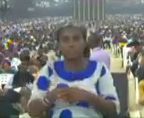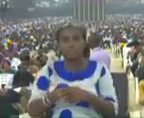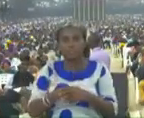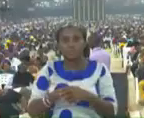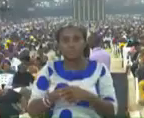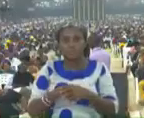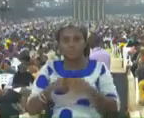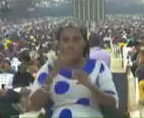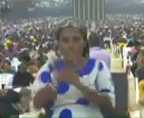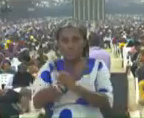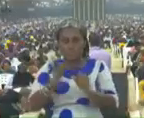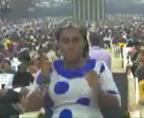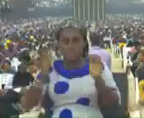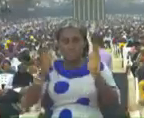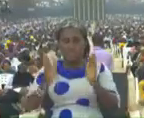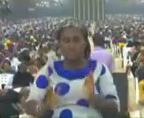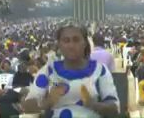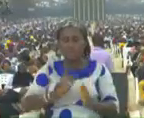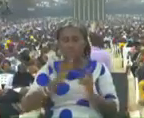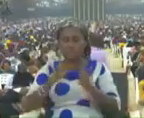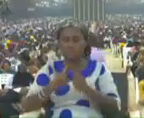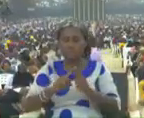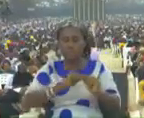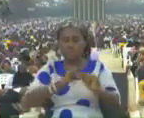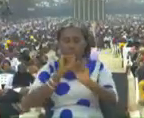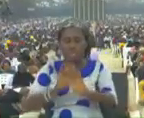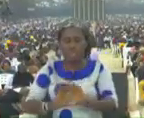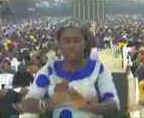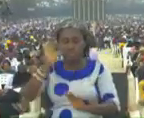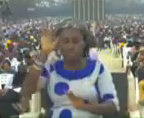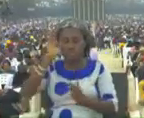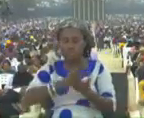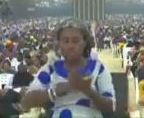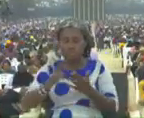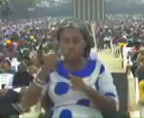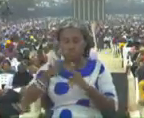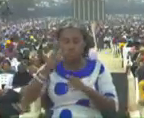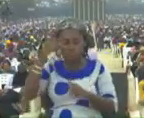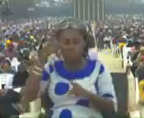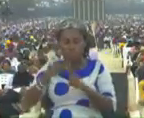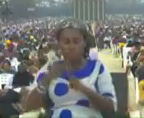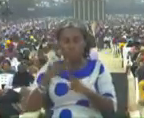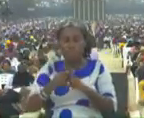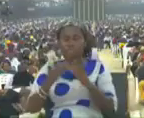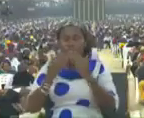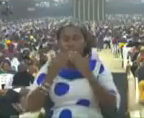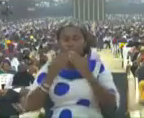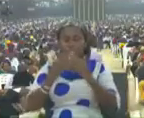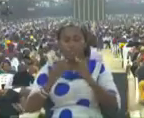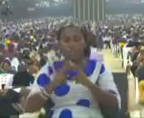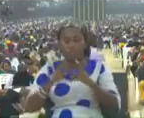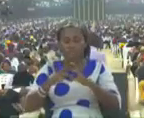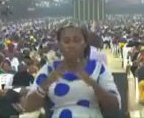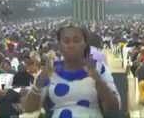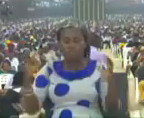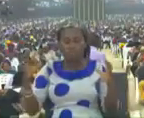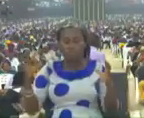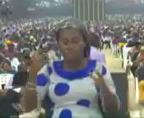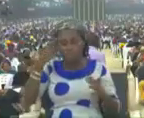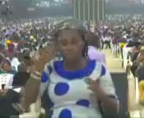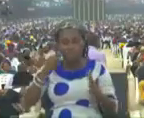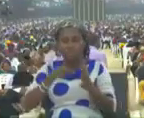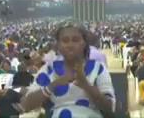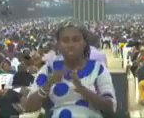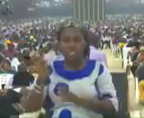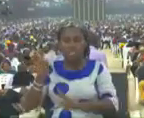Savior, I want to bless your holy name for your word. I want to thank you very, very much for these people